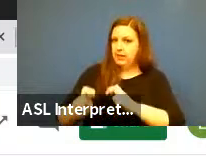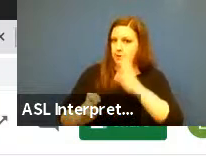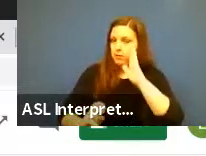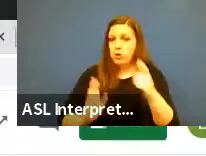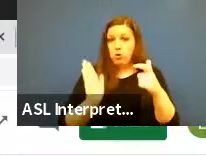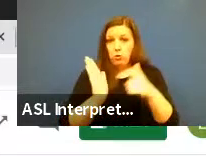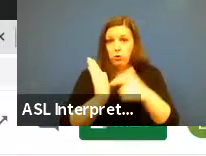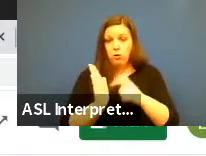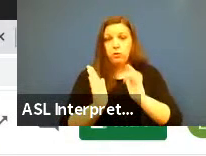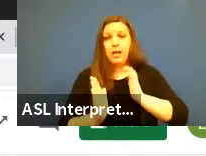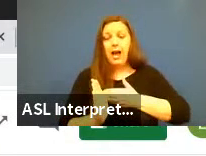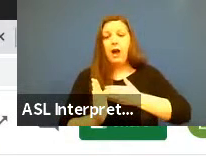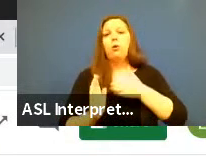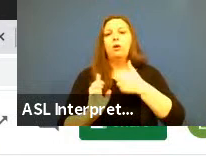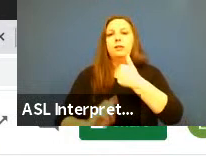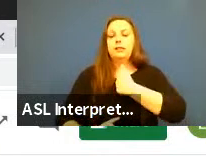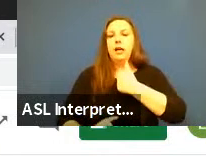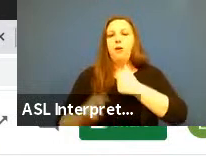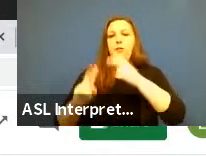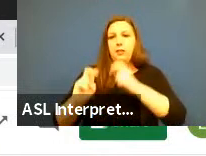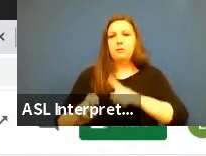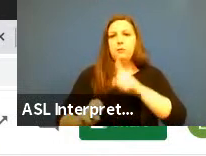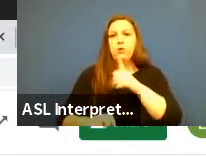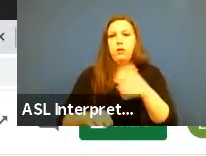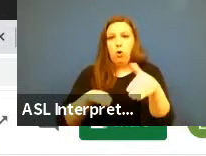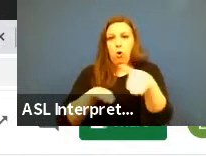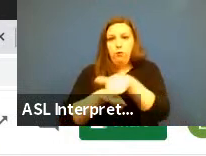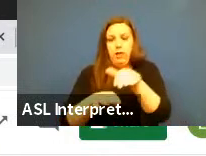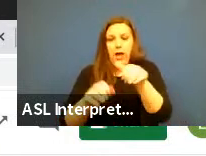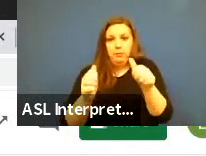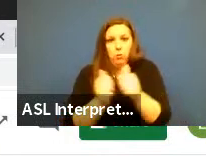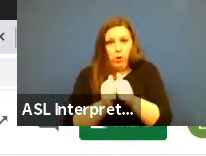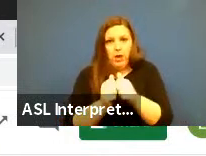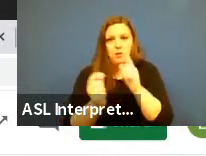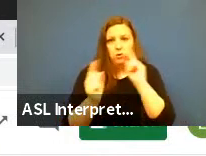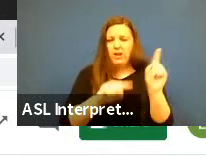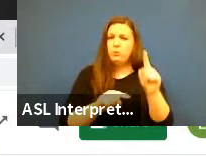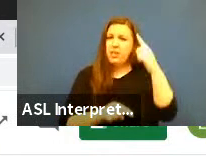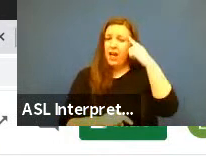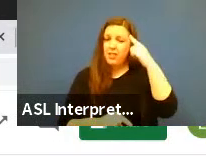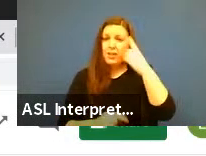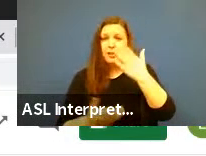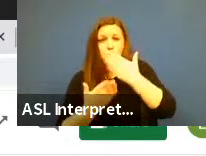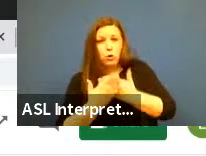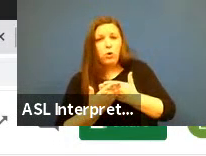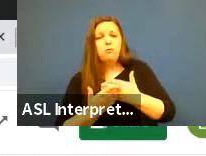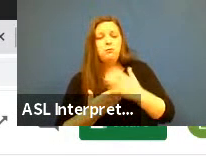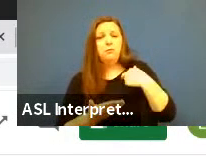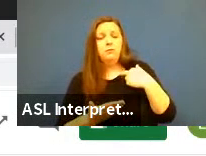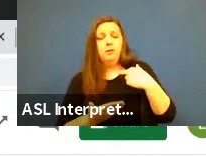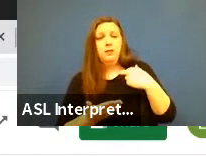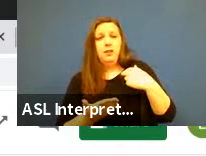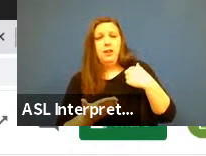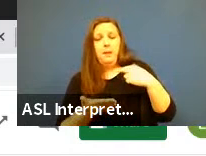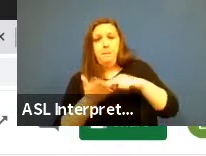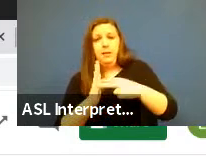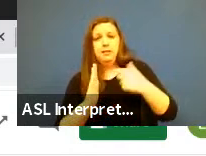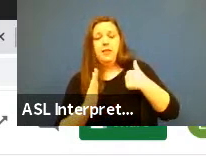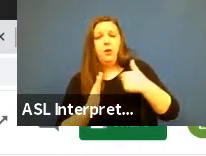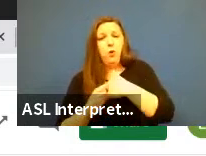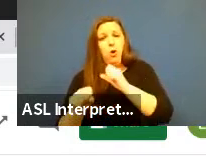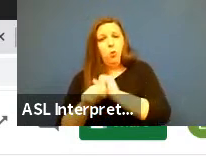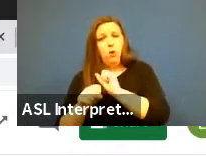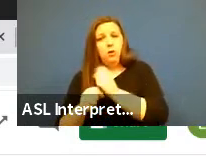really overlaps with the directives, which I think is a good thing, which means we're working on some things. We saw some of the same